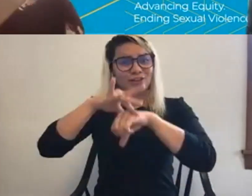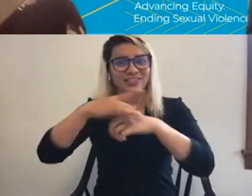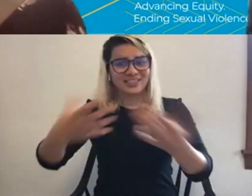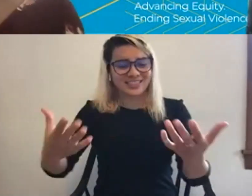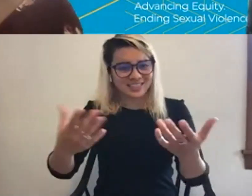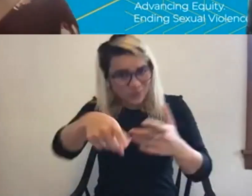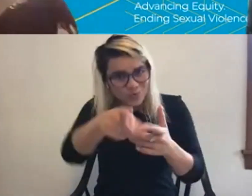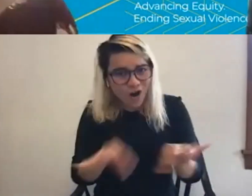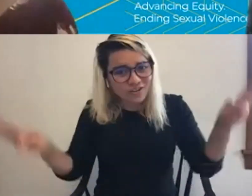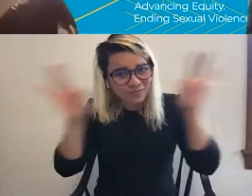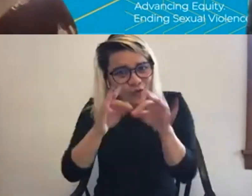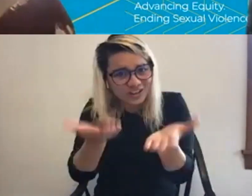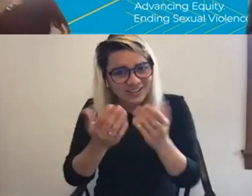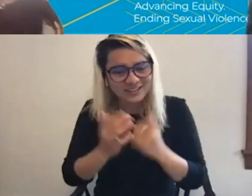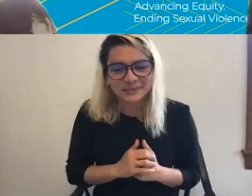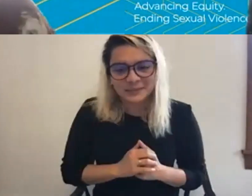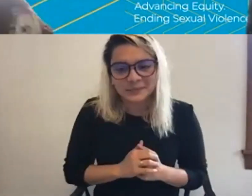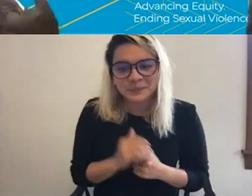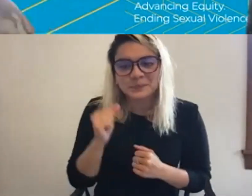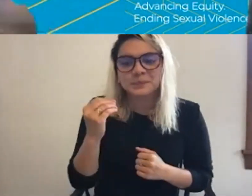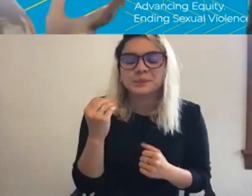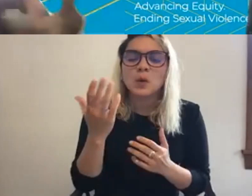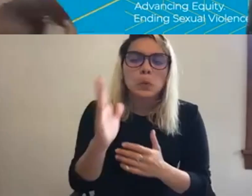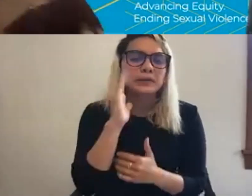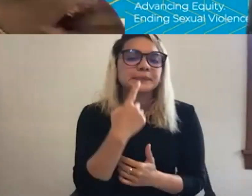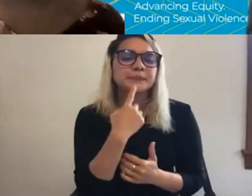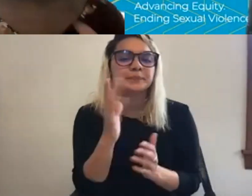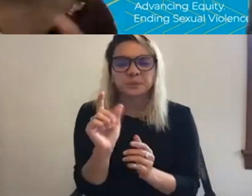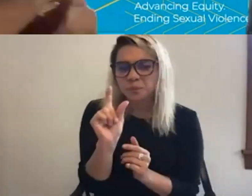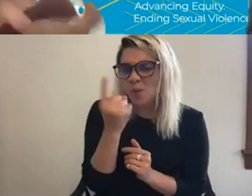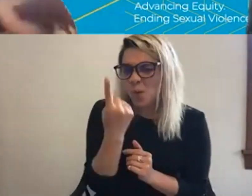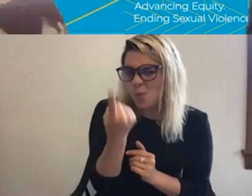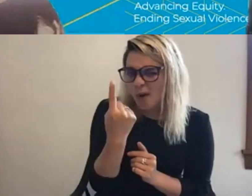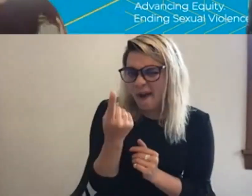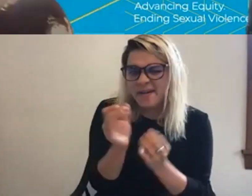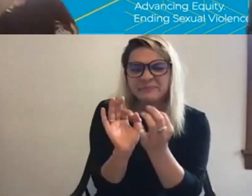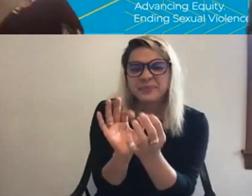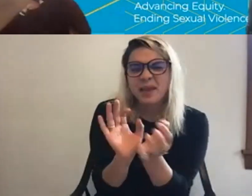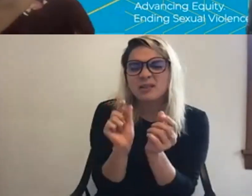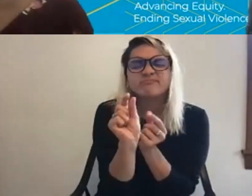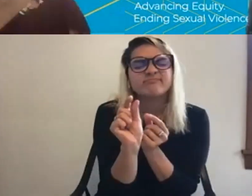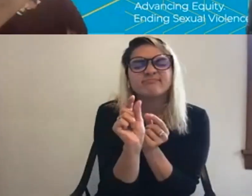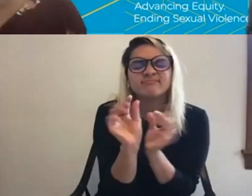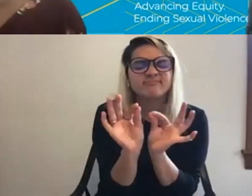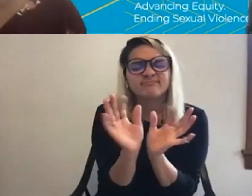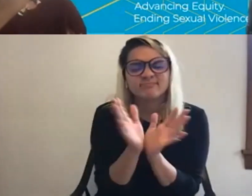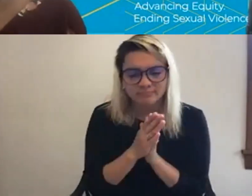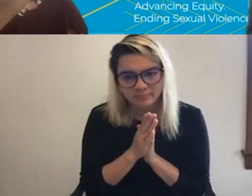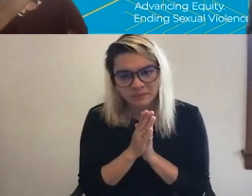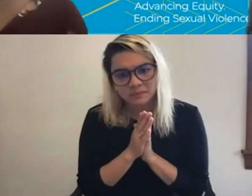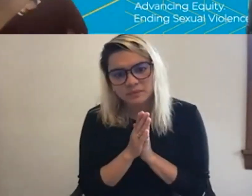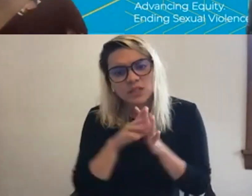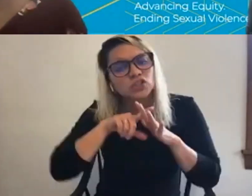say that I think one small tweak that you may want to make to your speech is starting with